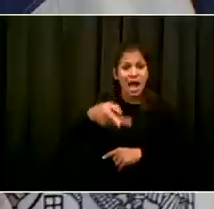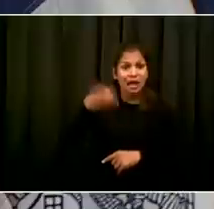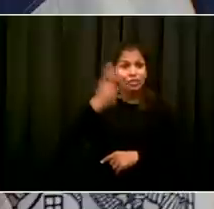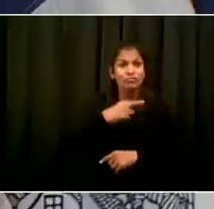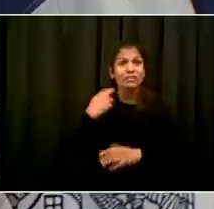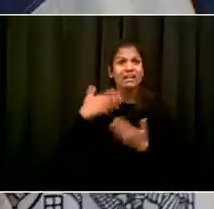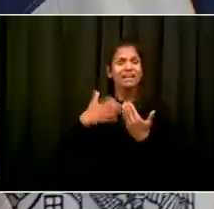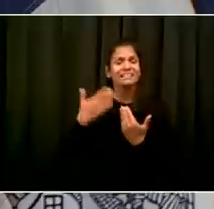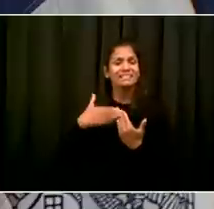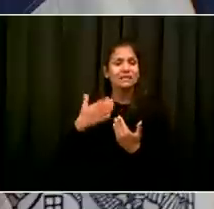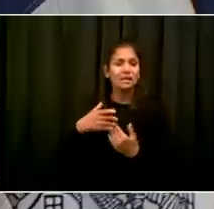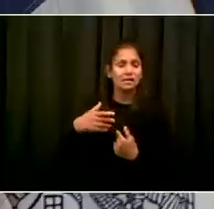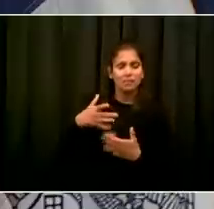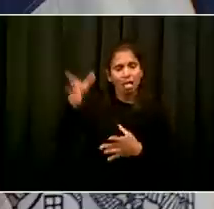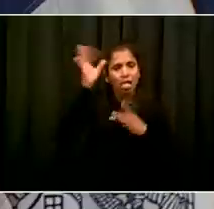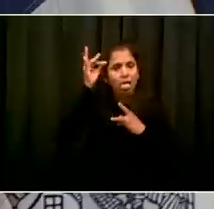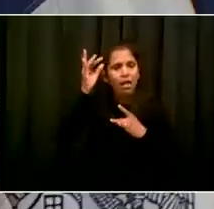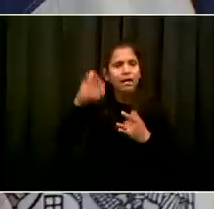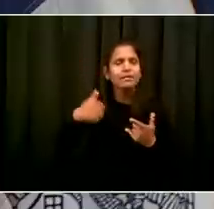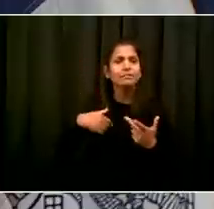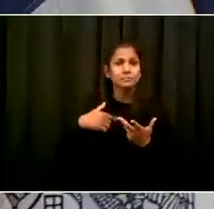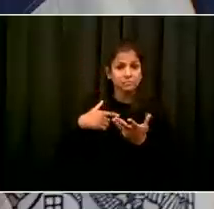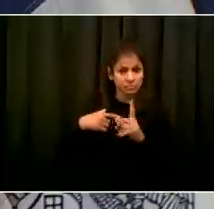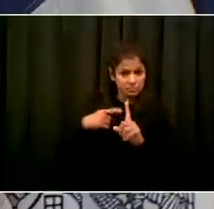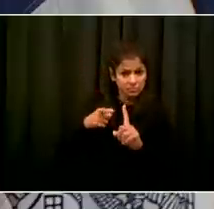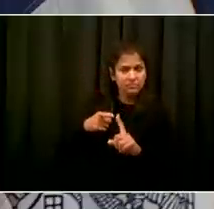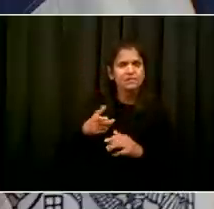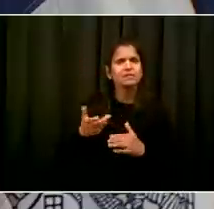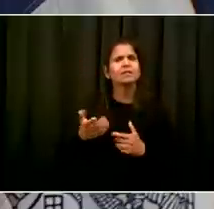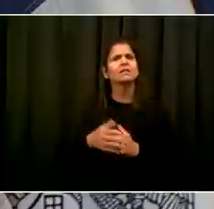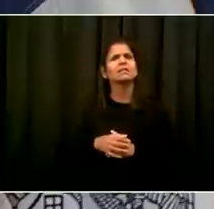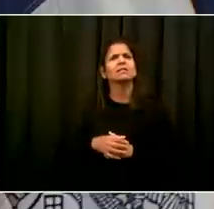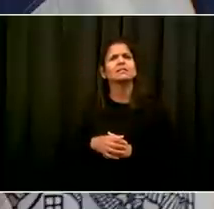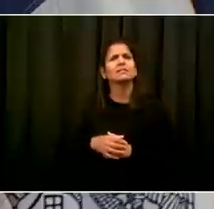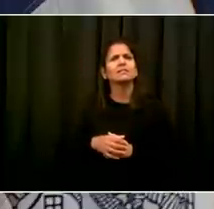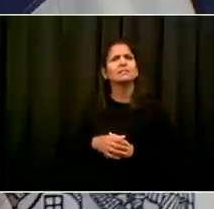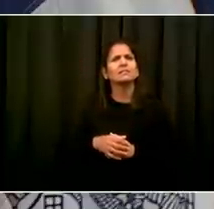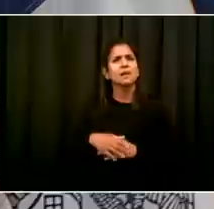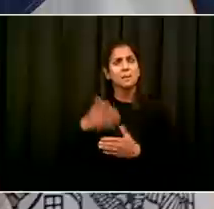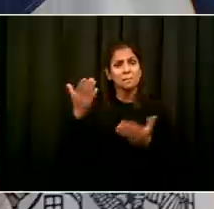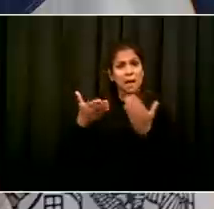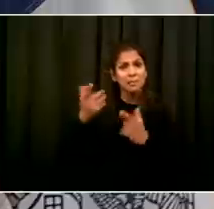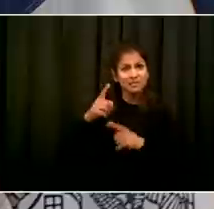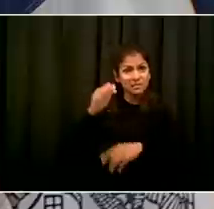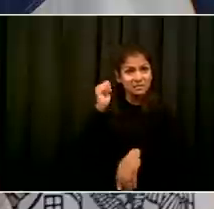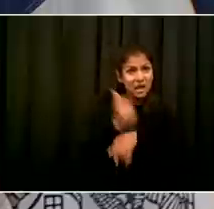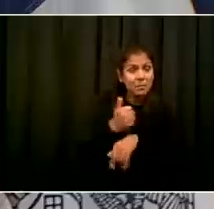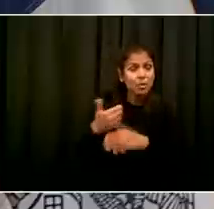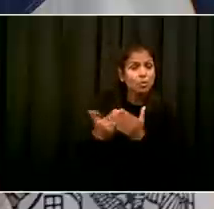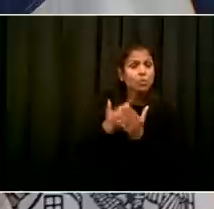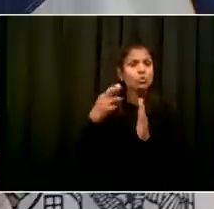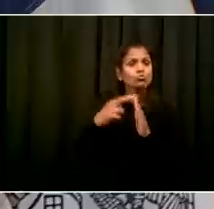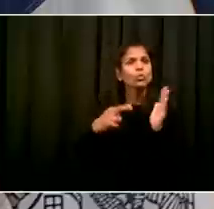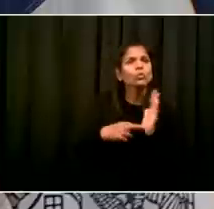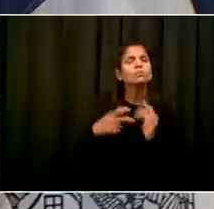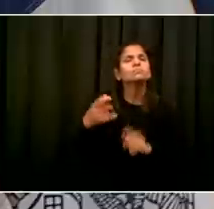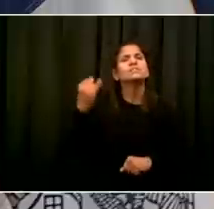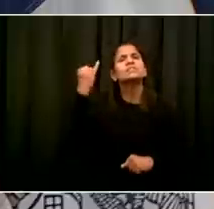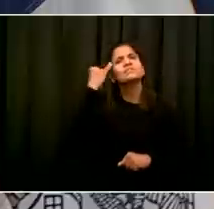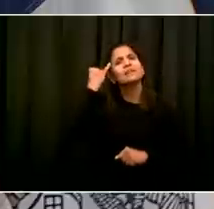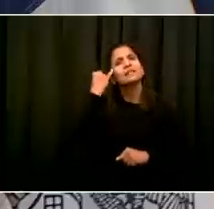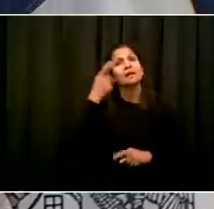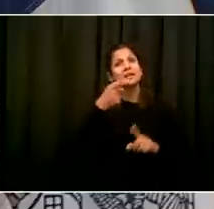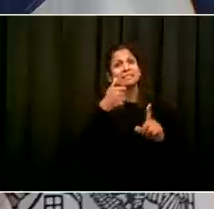things. Move as fast as you can, be decisive. It's much better to put too many restrictions